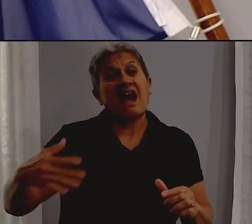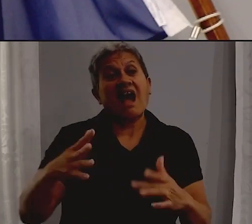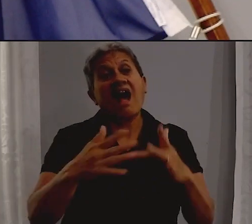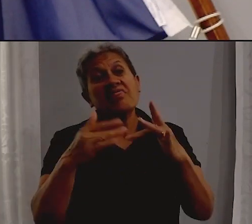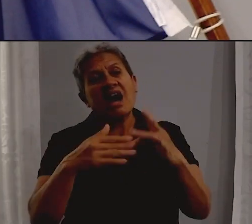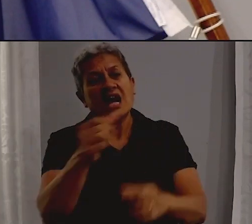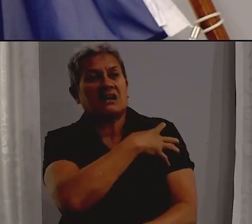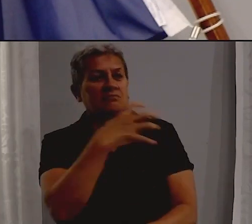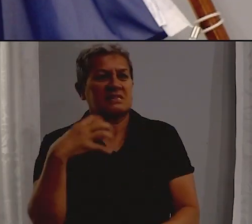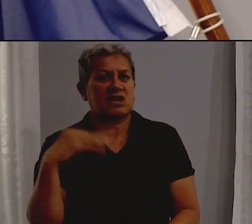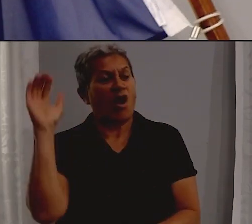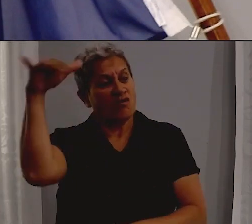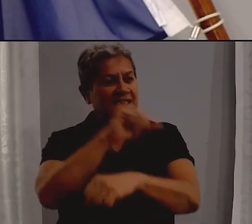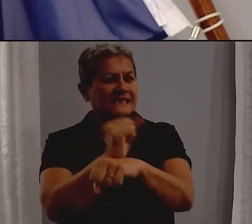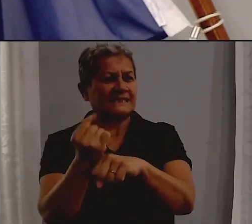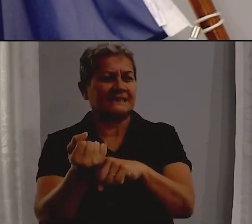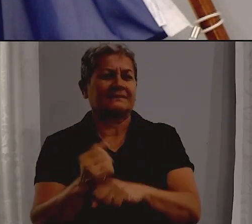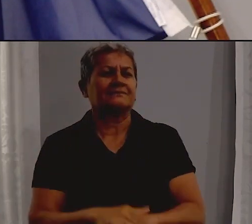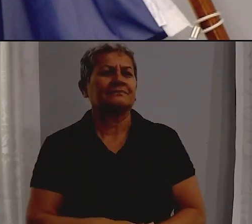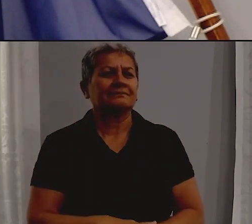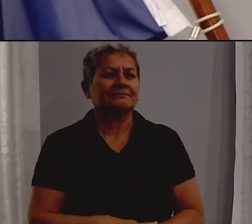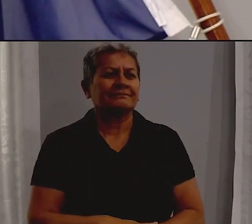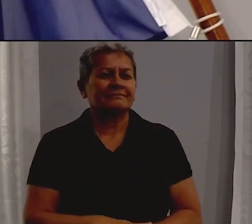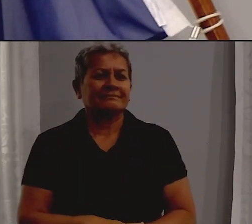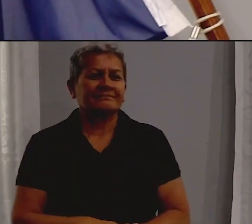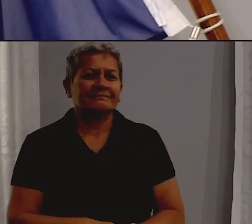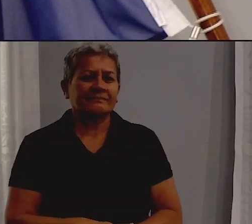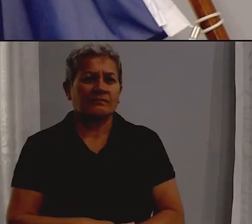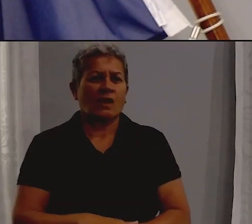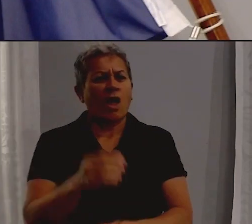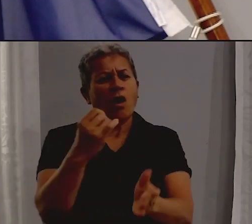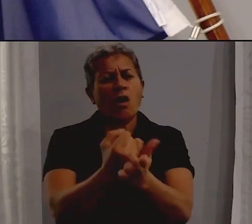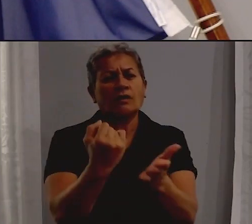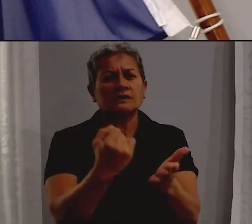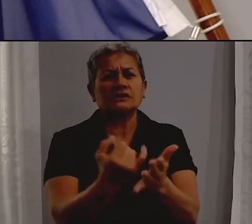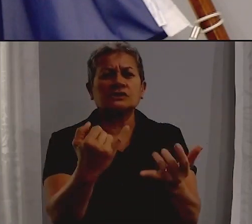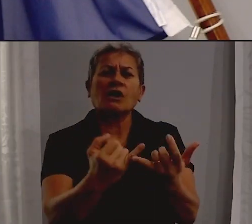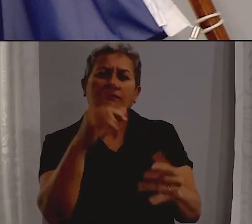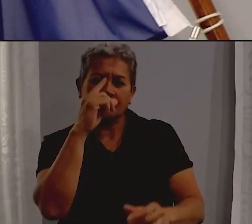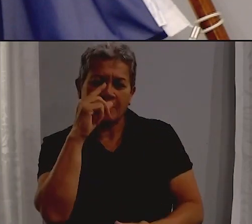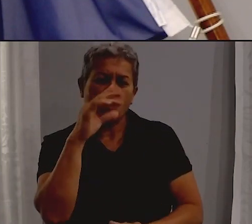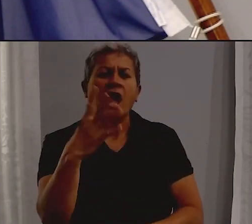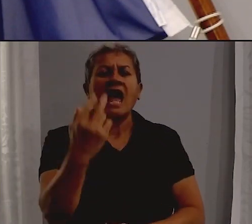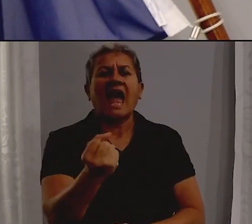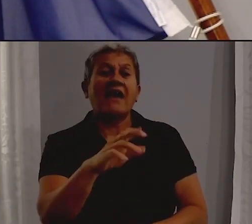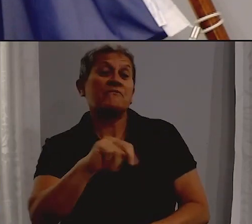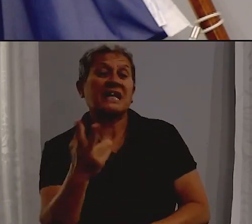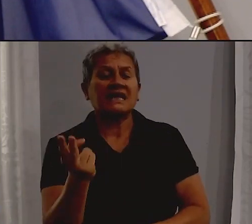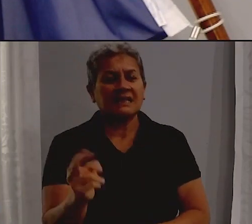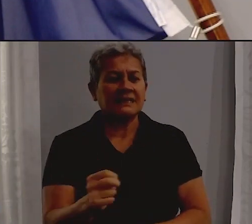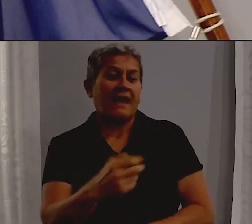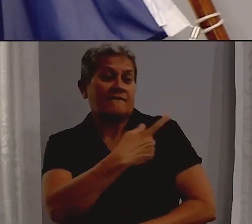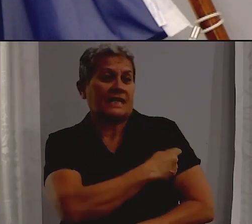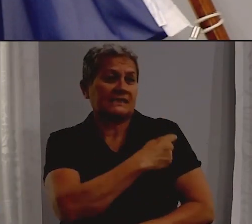vaccine. It has been safely administered to hundreds of millions of people around the world with proven beneficial